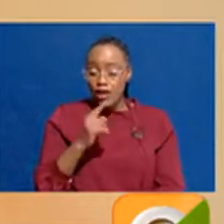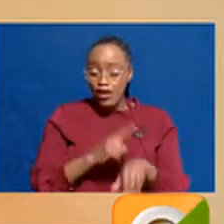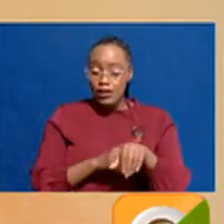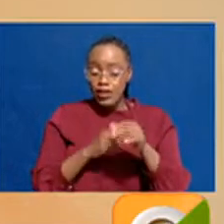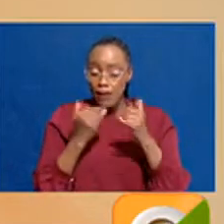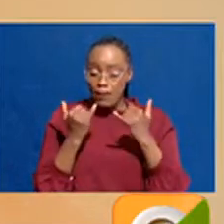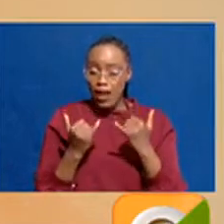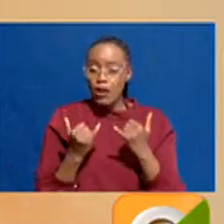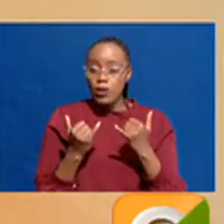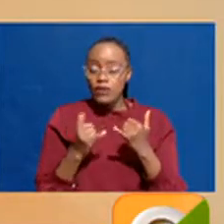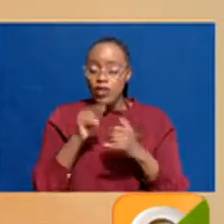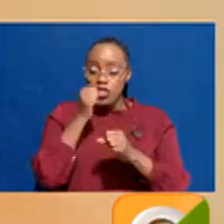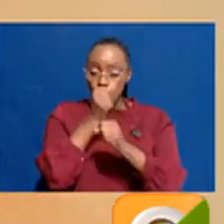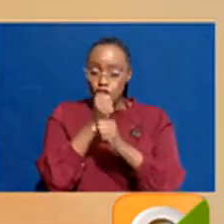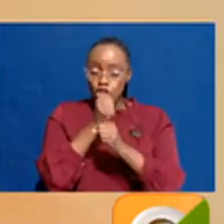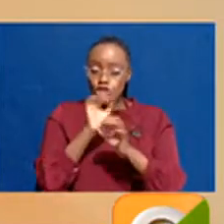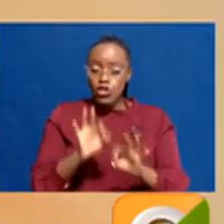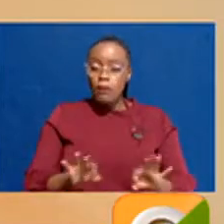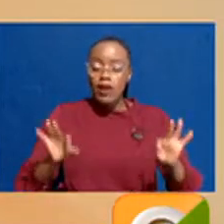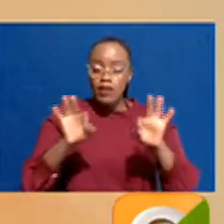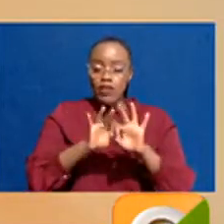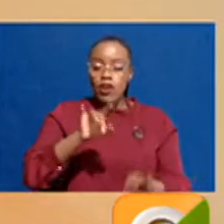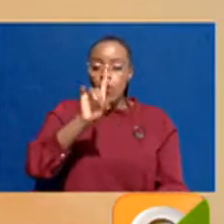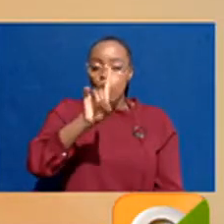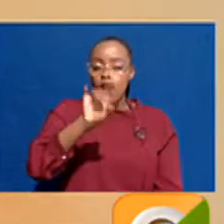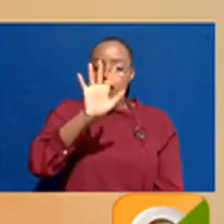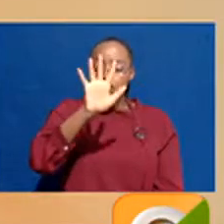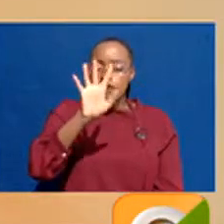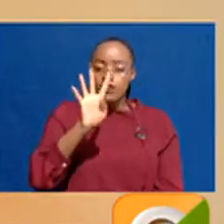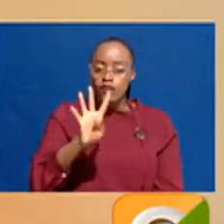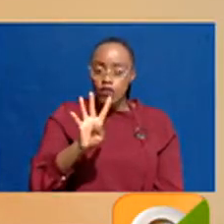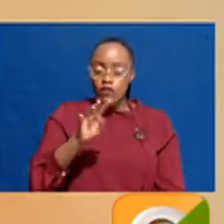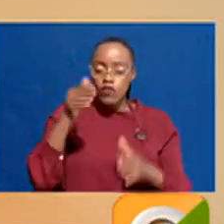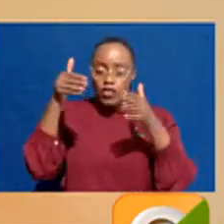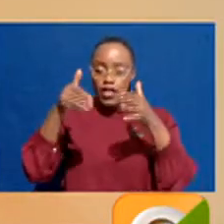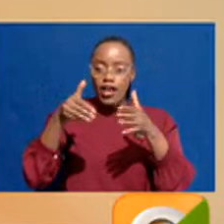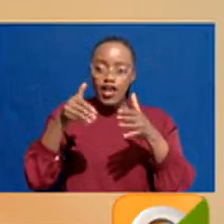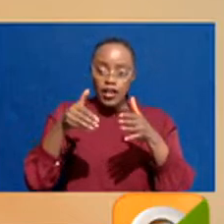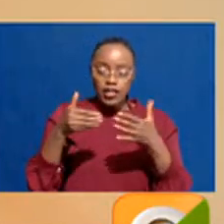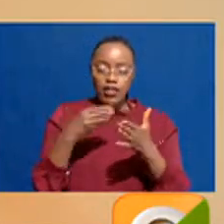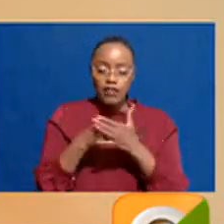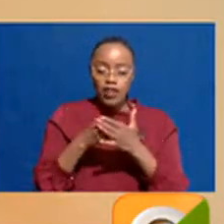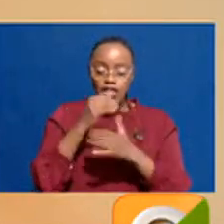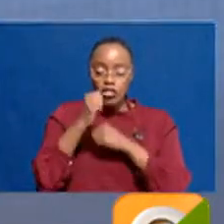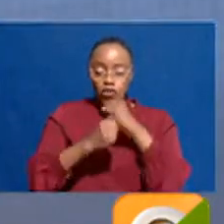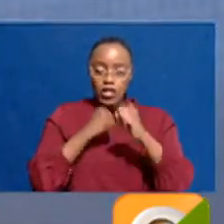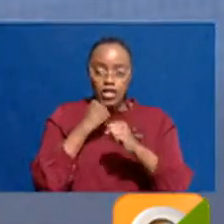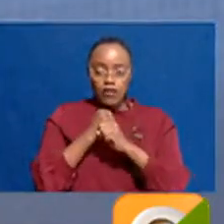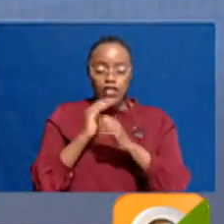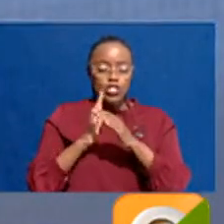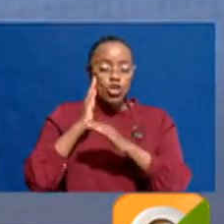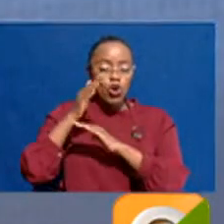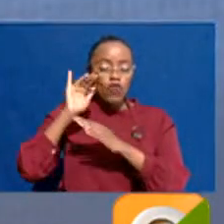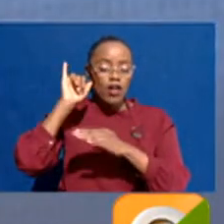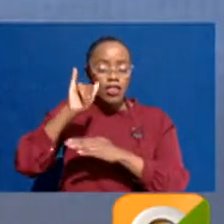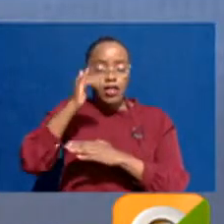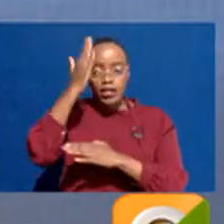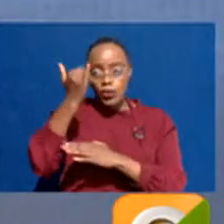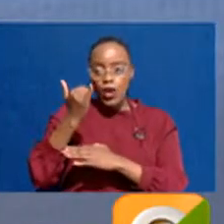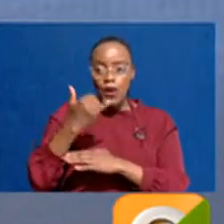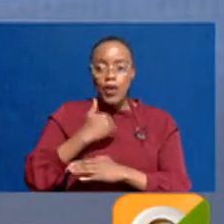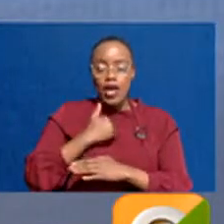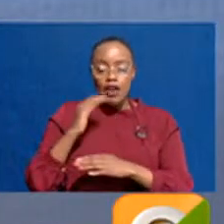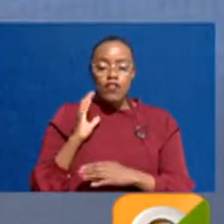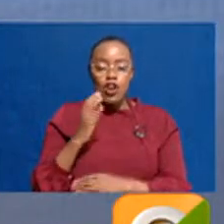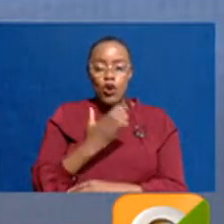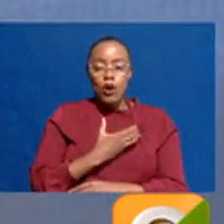moment, that job is worth 154,000 for the current financial year. It is more than that because there is